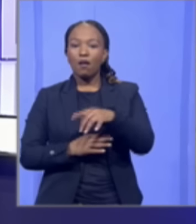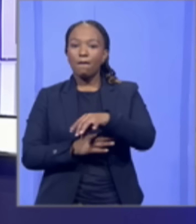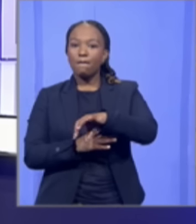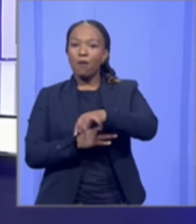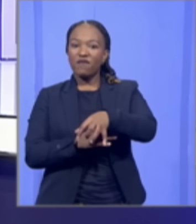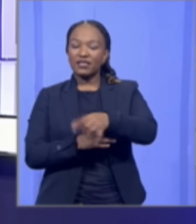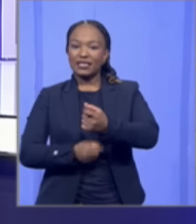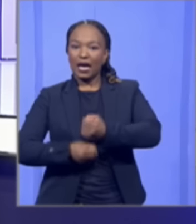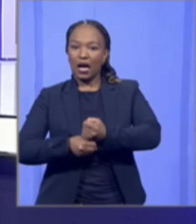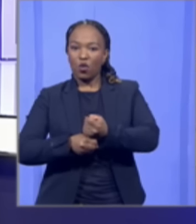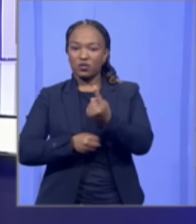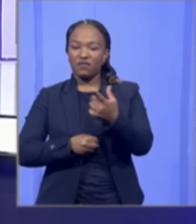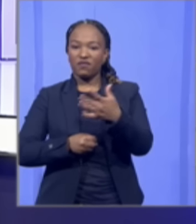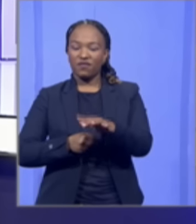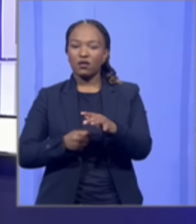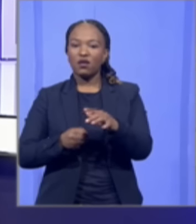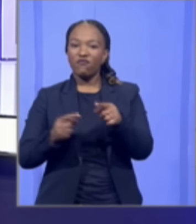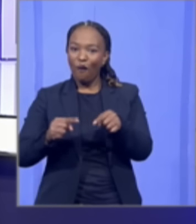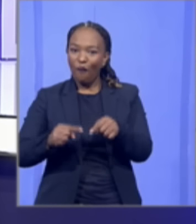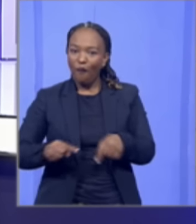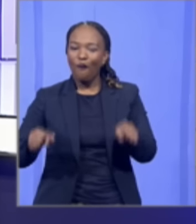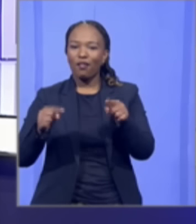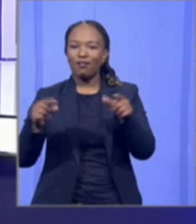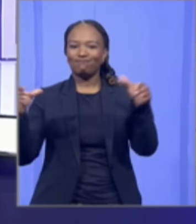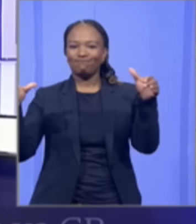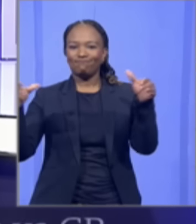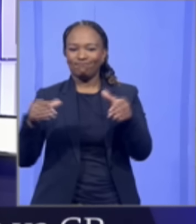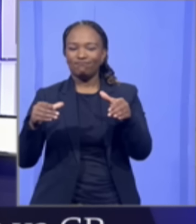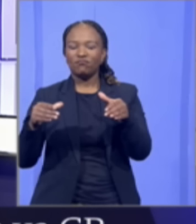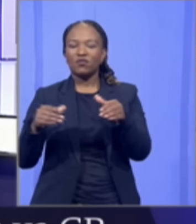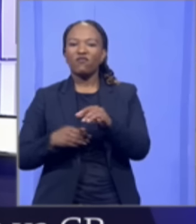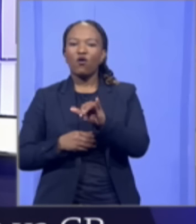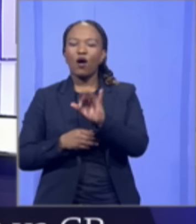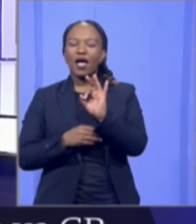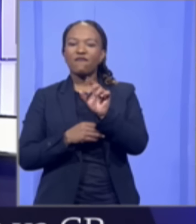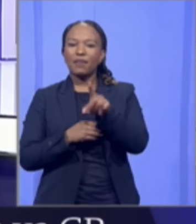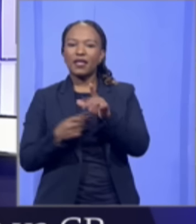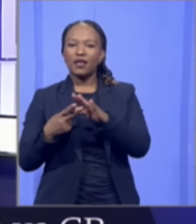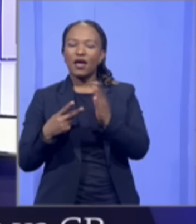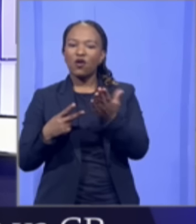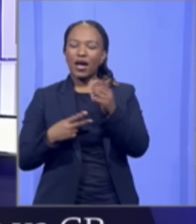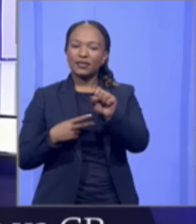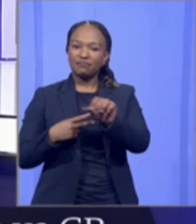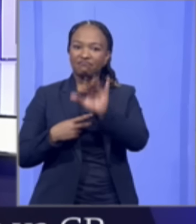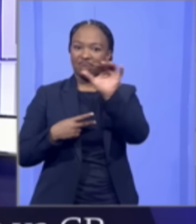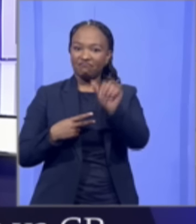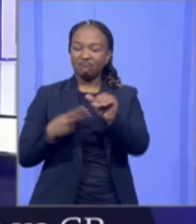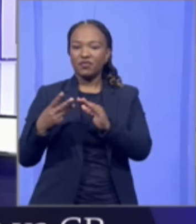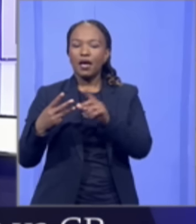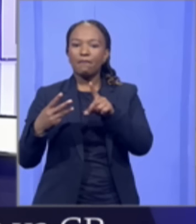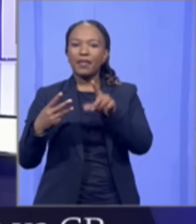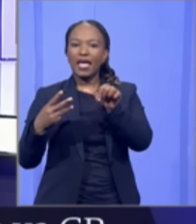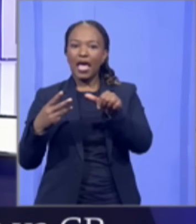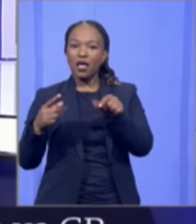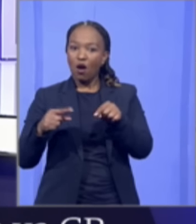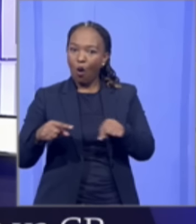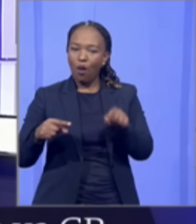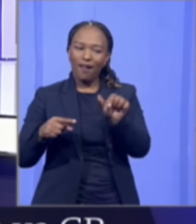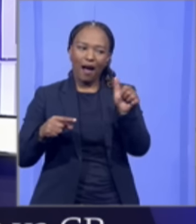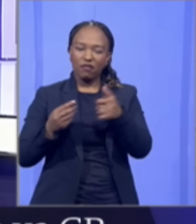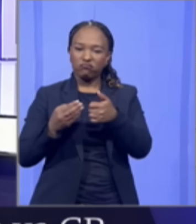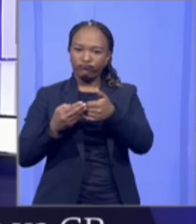laola ka gare ga pušo ya botee bja province mo go akaretšago mokgatlo wa IFP Rice Mzansi PA yeo e tla ba go magareng ga e mengwe